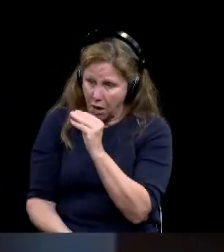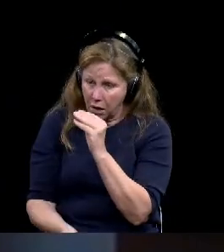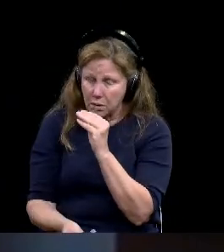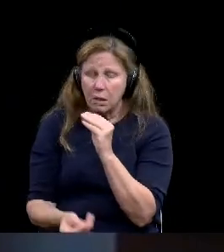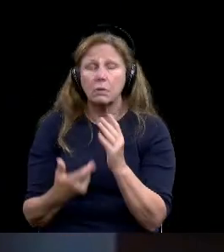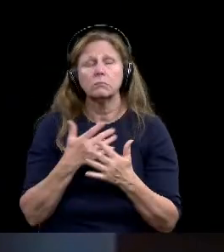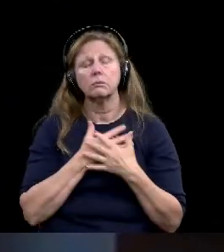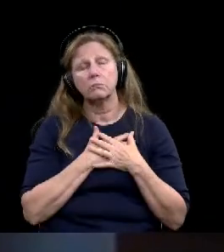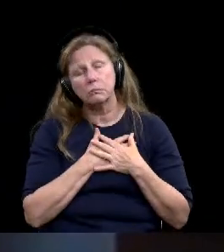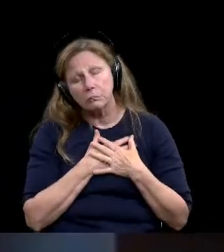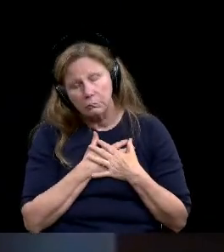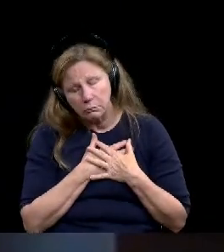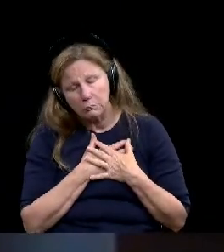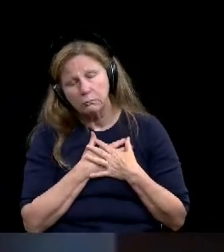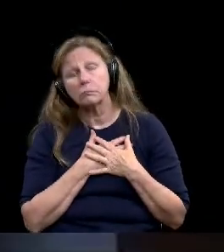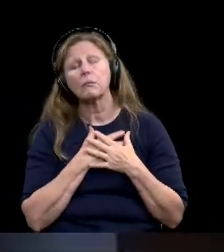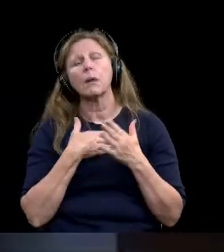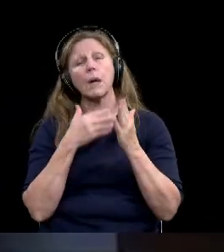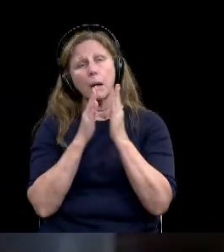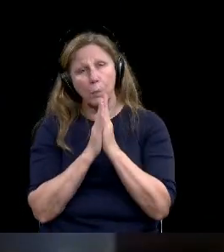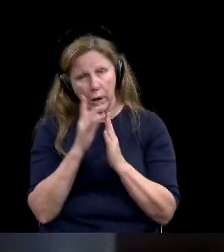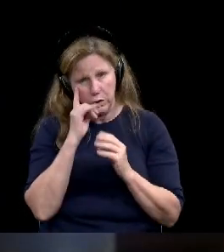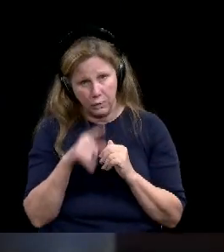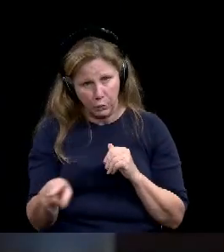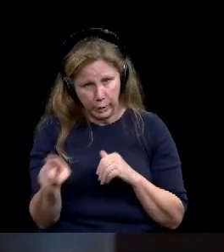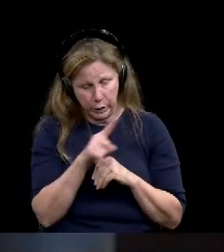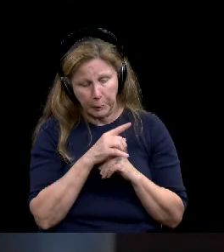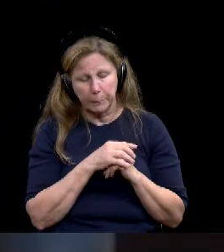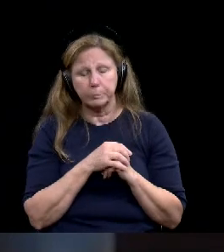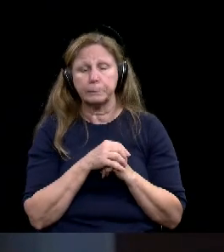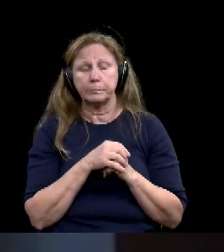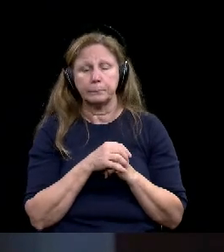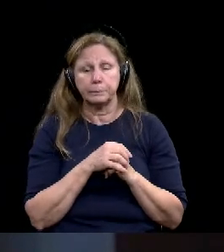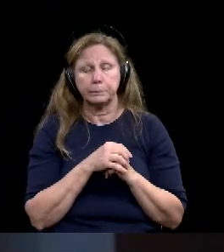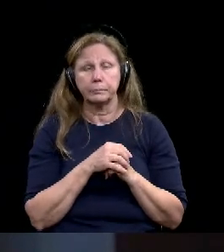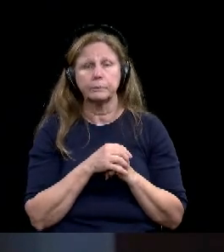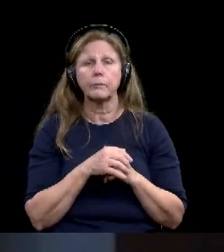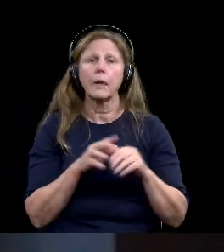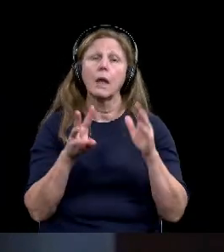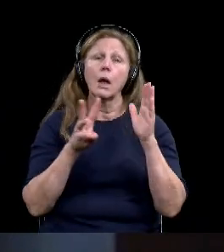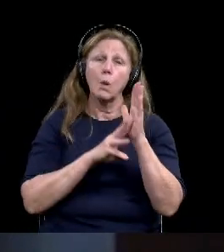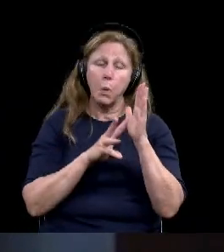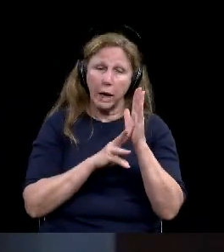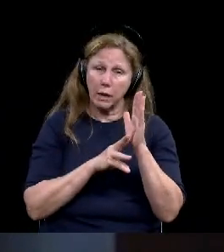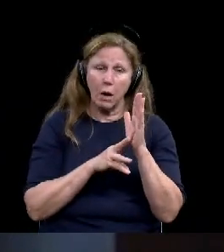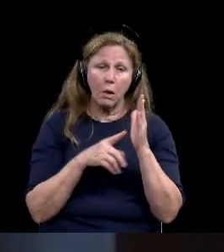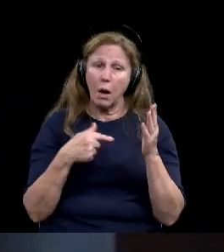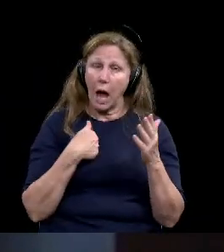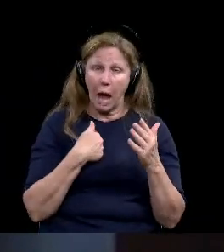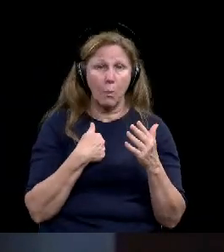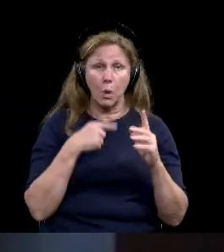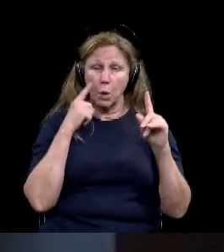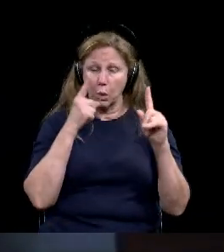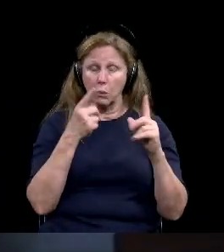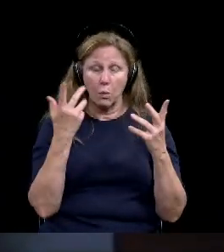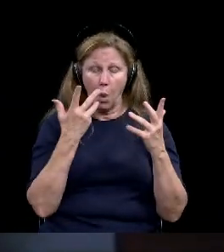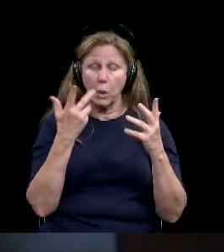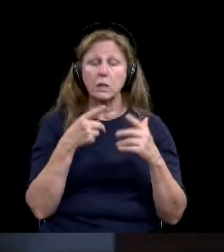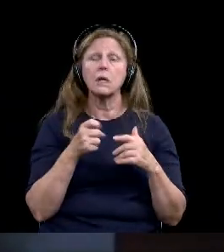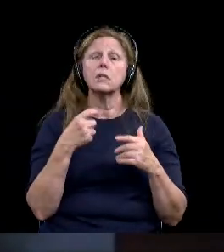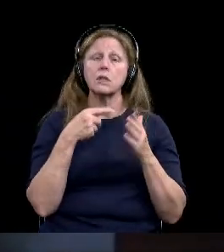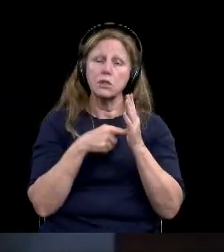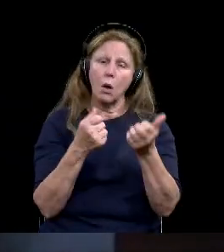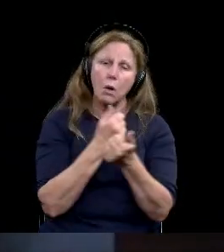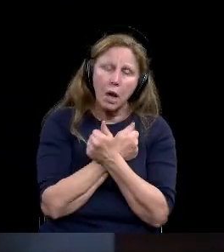and support, graciousness and decency, compassion and care in times like this. And I've seen that over and over